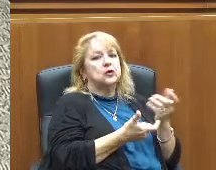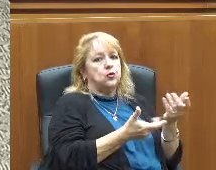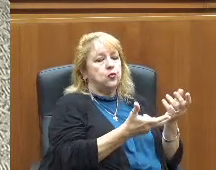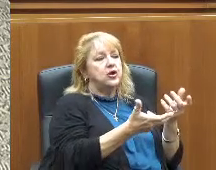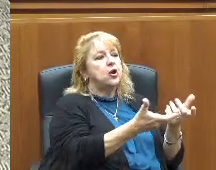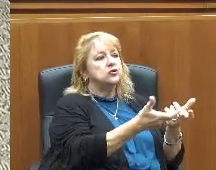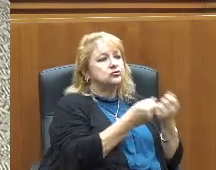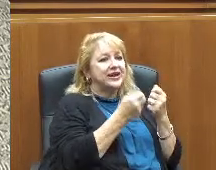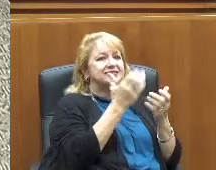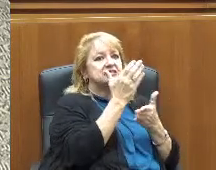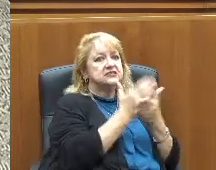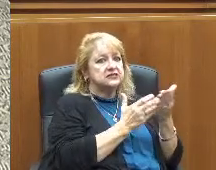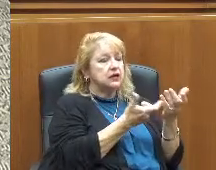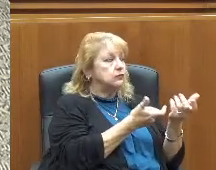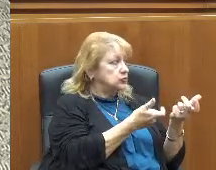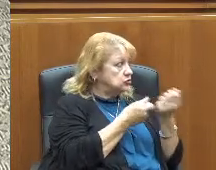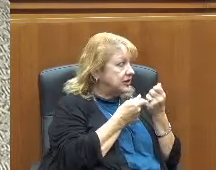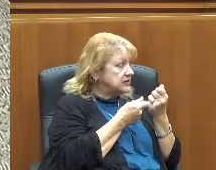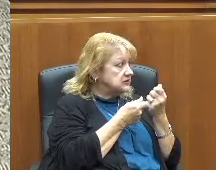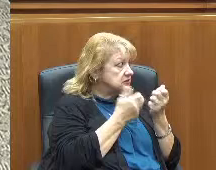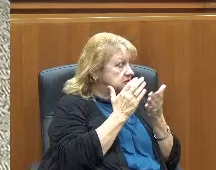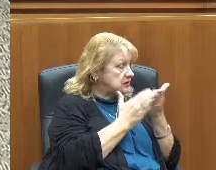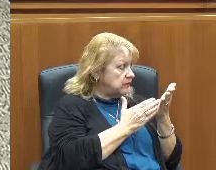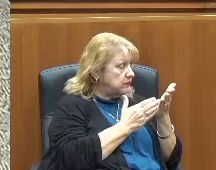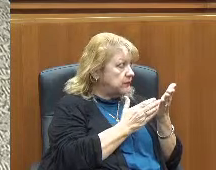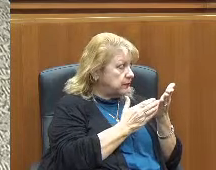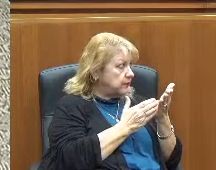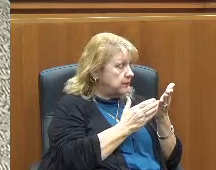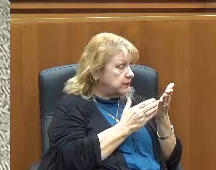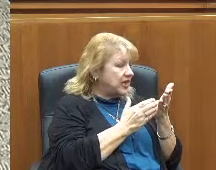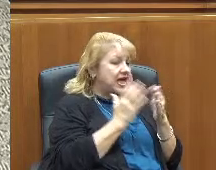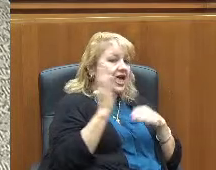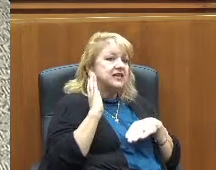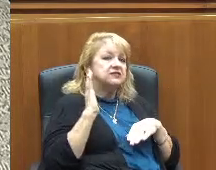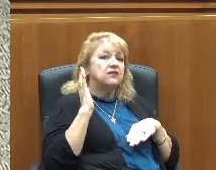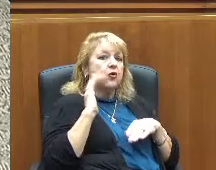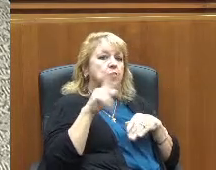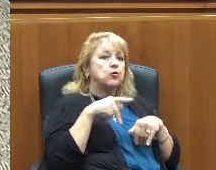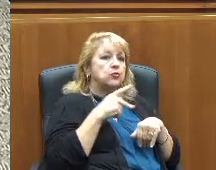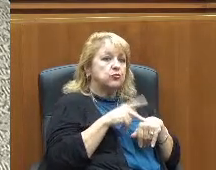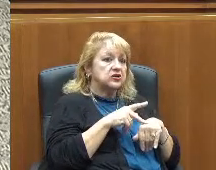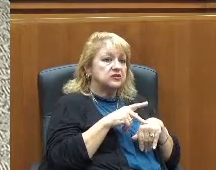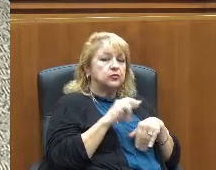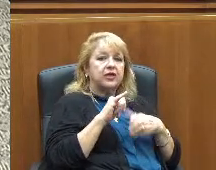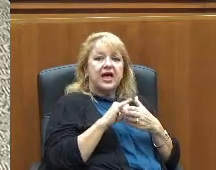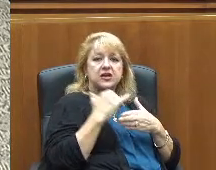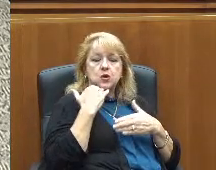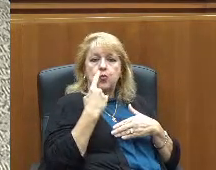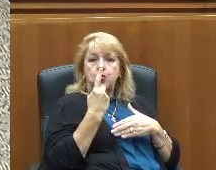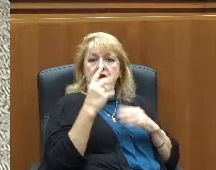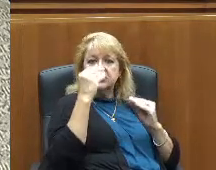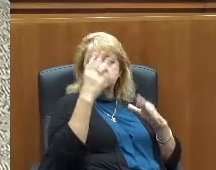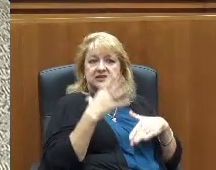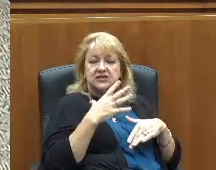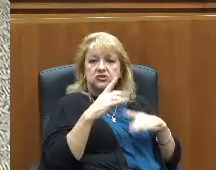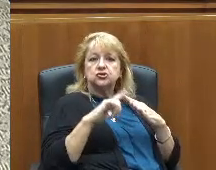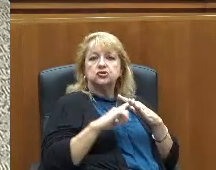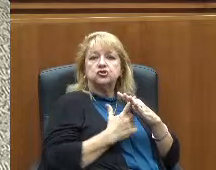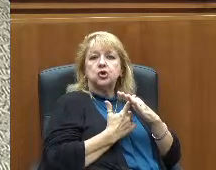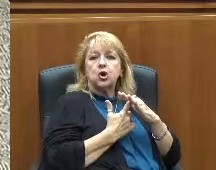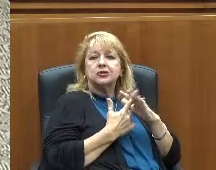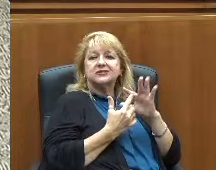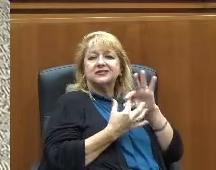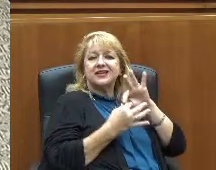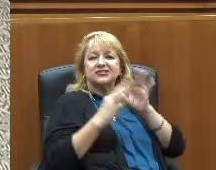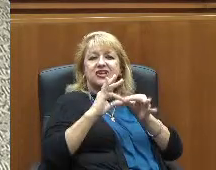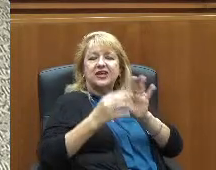some teachers. I don't know that I'll call it lots yet. I do believe as a former principal that one teacher starts the chain. When you